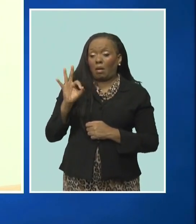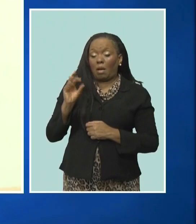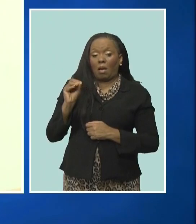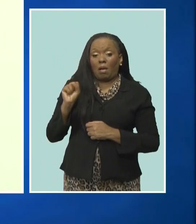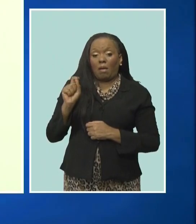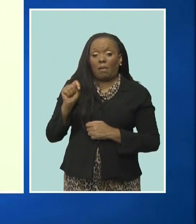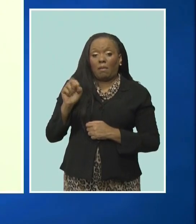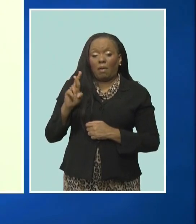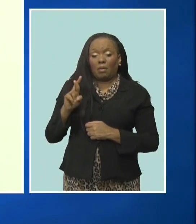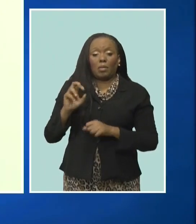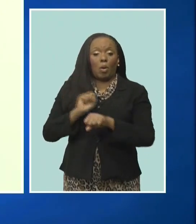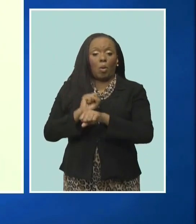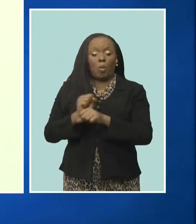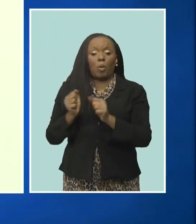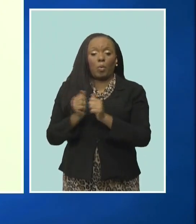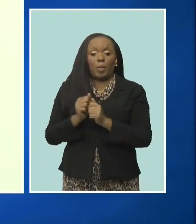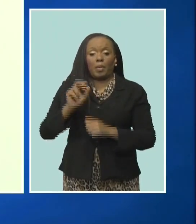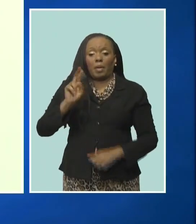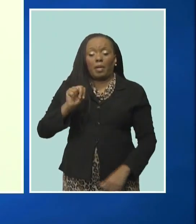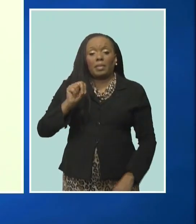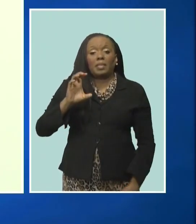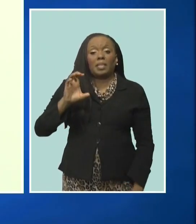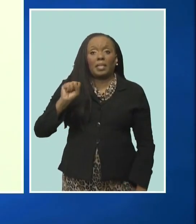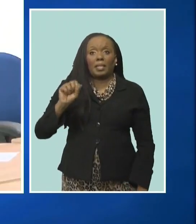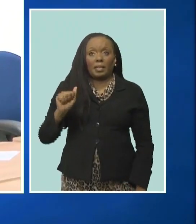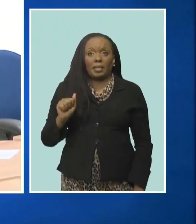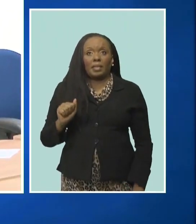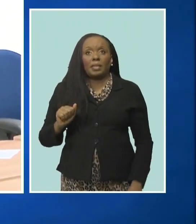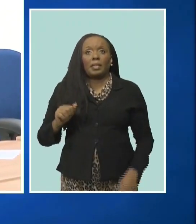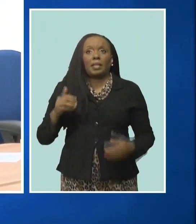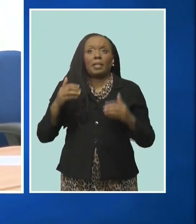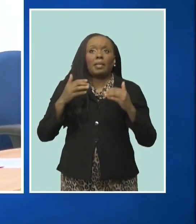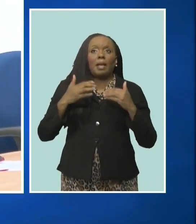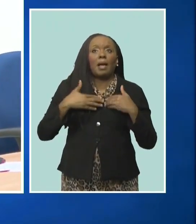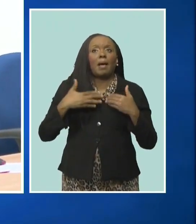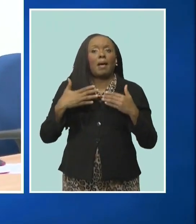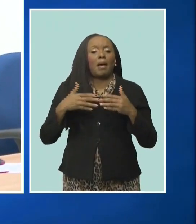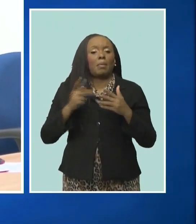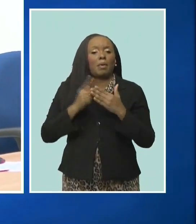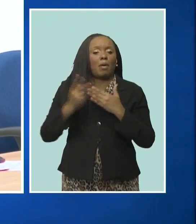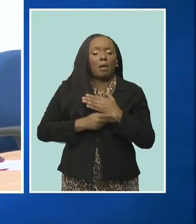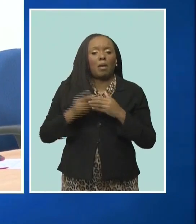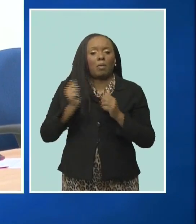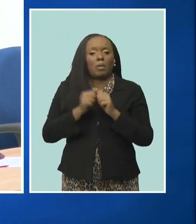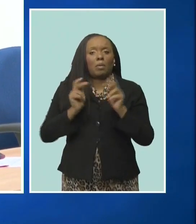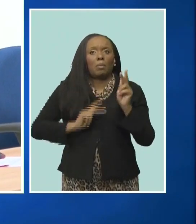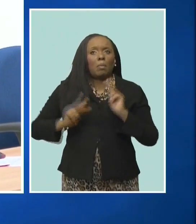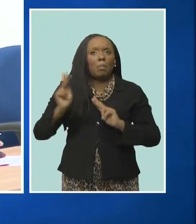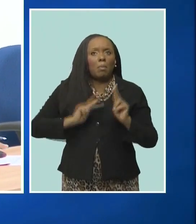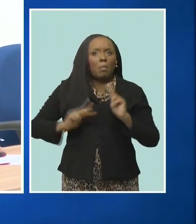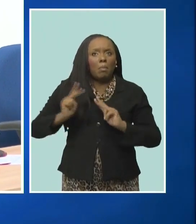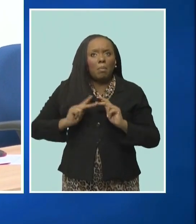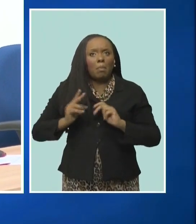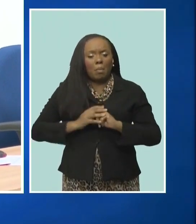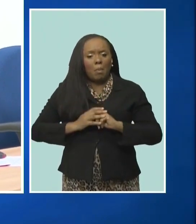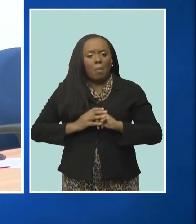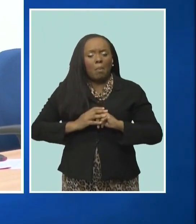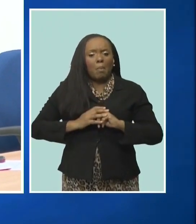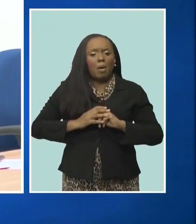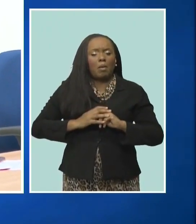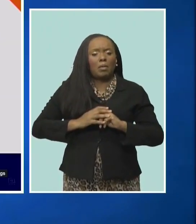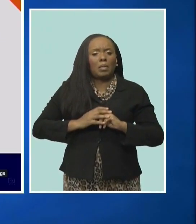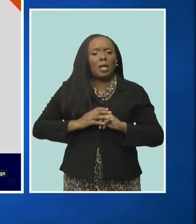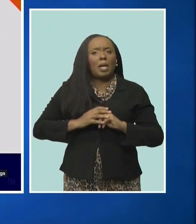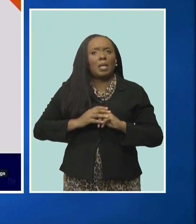the NCSA conducted interventions with people ages 4 through 65. But she says the drug landscape